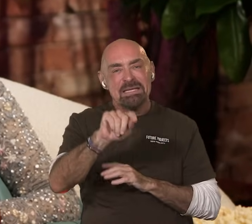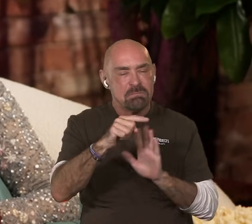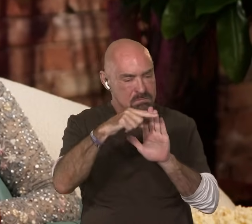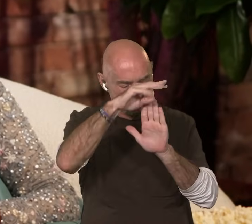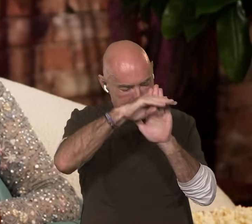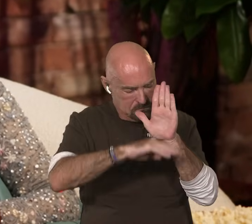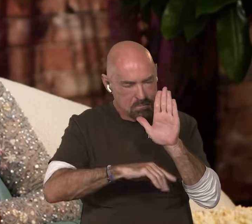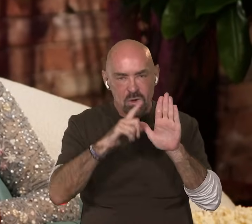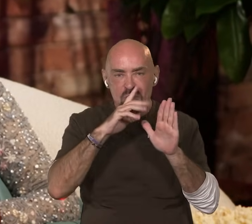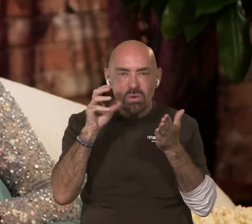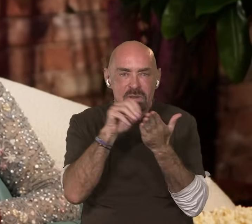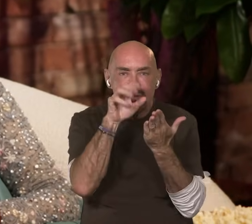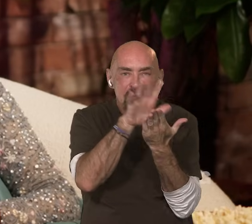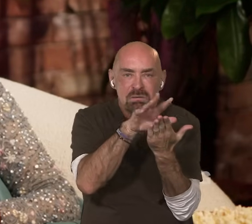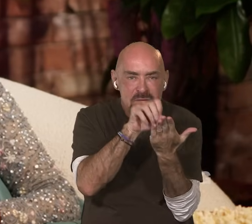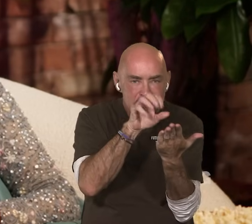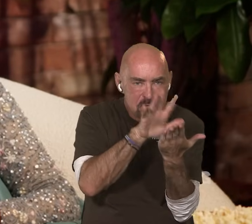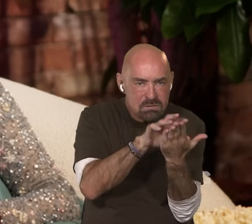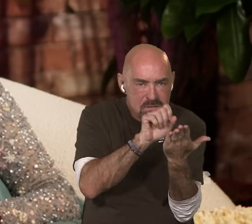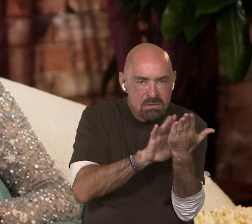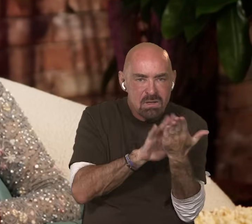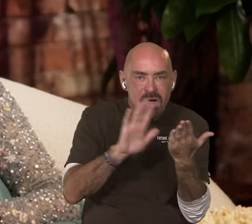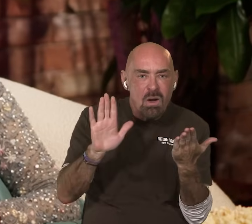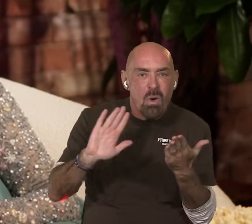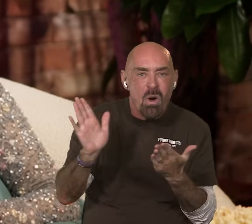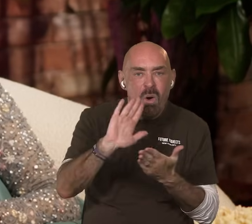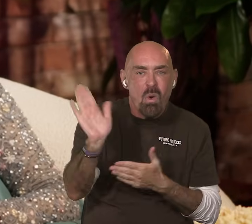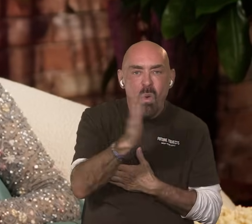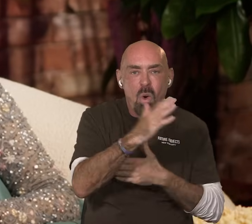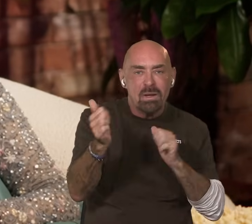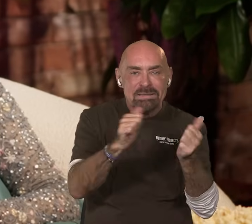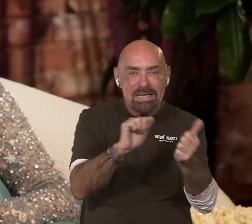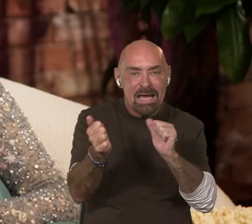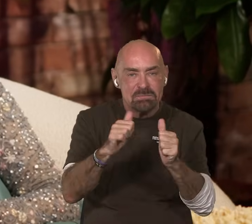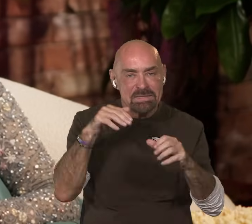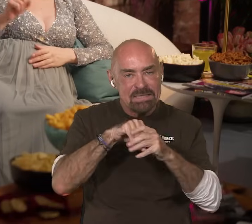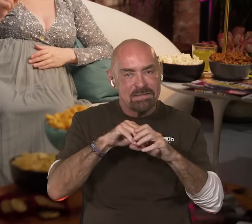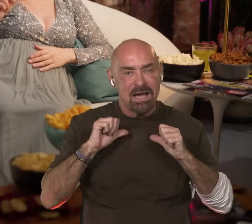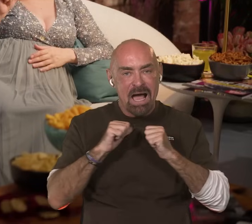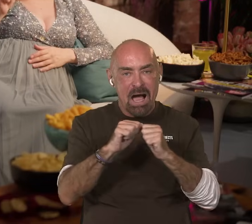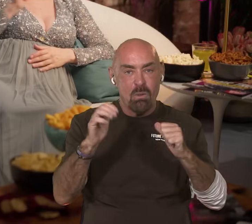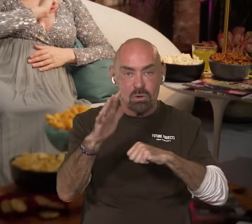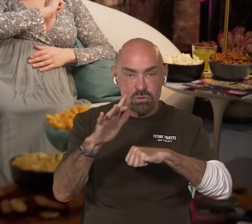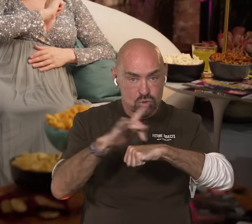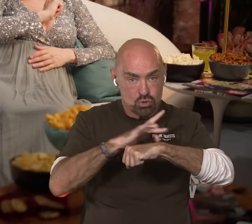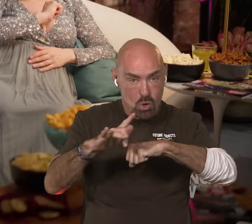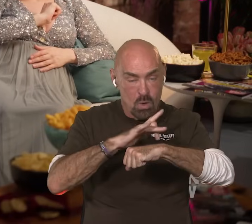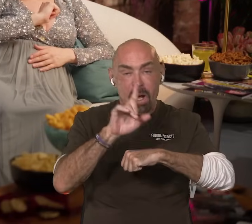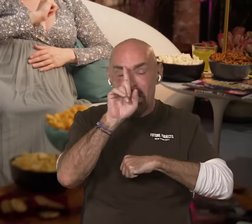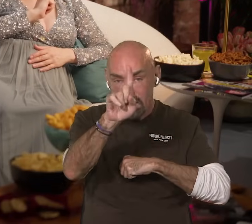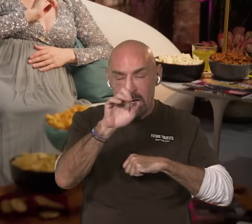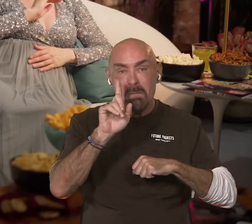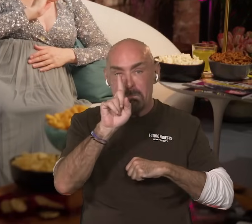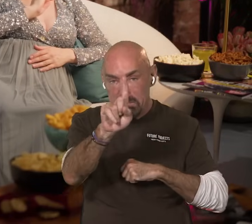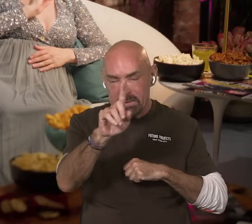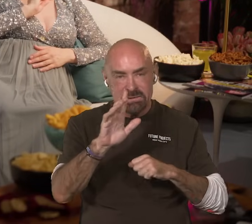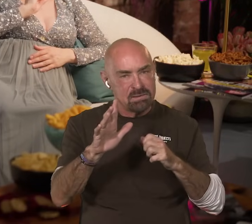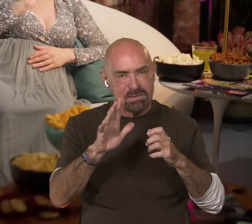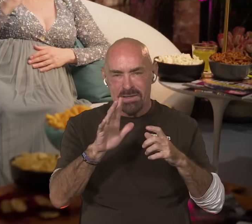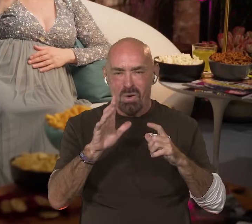is a one-stop shop where you can fill up your wishlist with every single game we're featuring on our show. Make it quick though. We've got